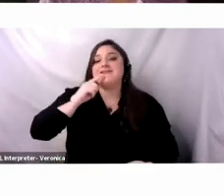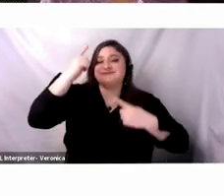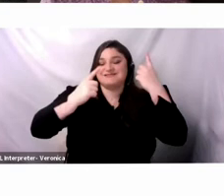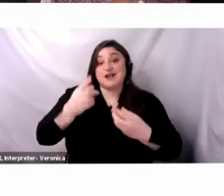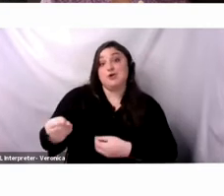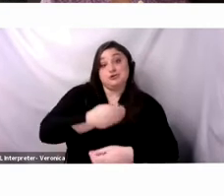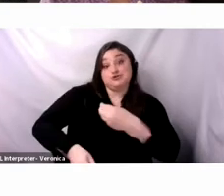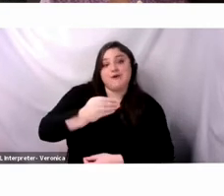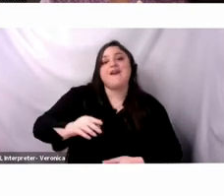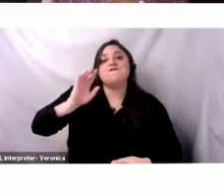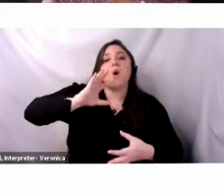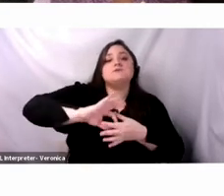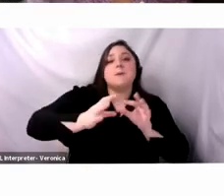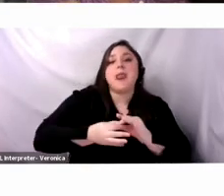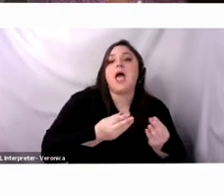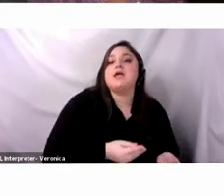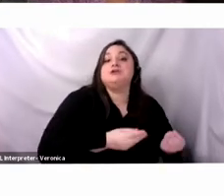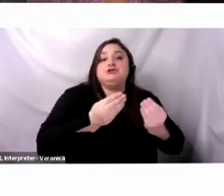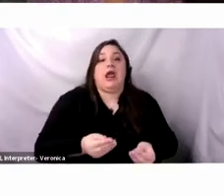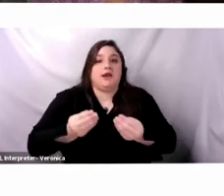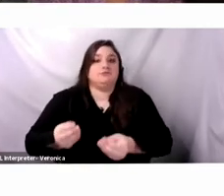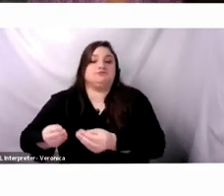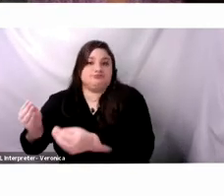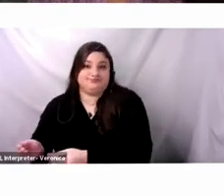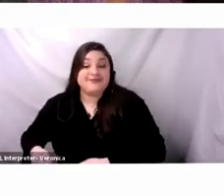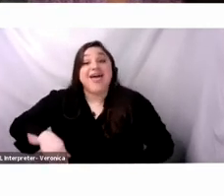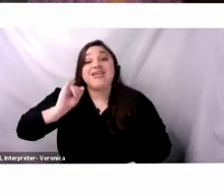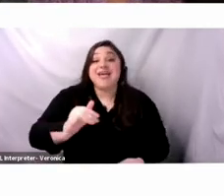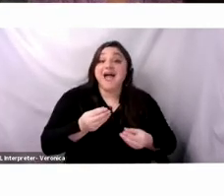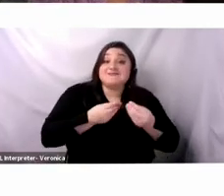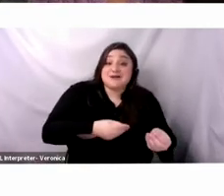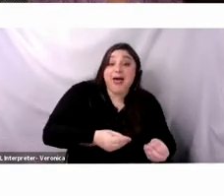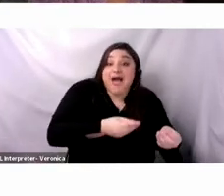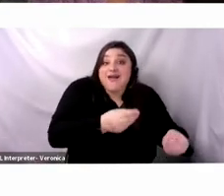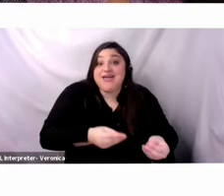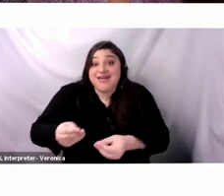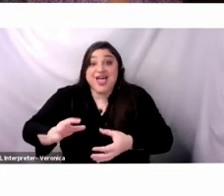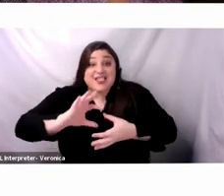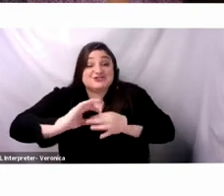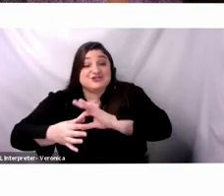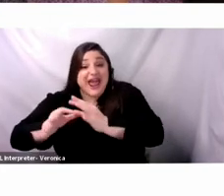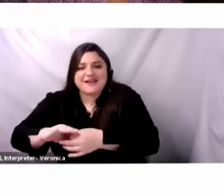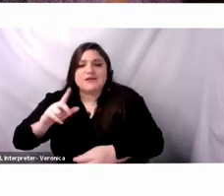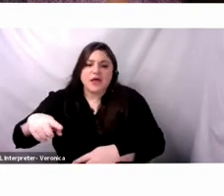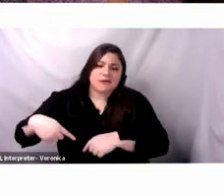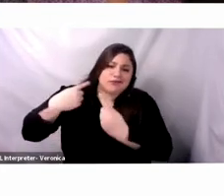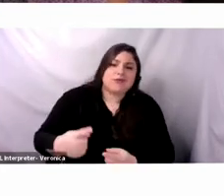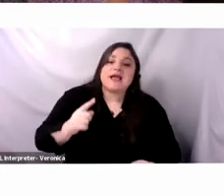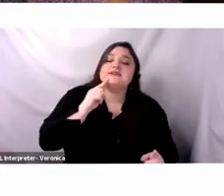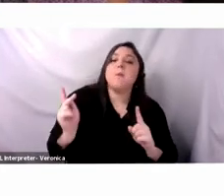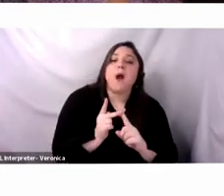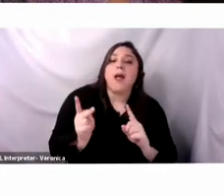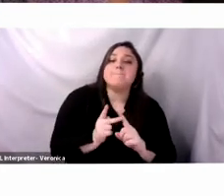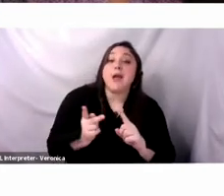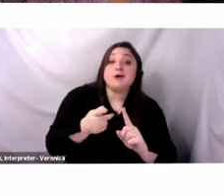is a supply chain. It is a primary supply chain for over half of the global population, and it always has been. For all of